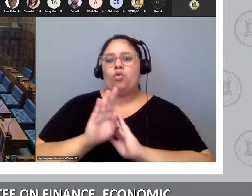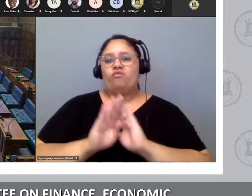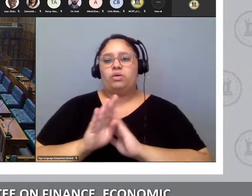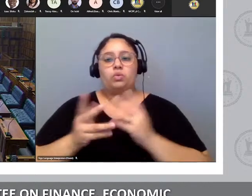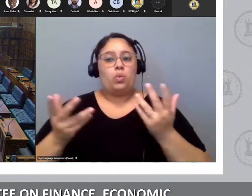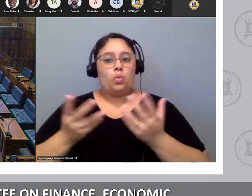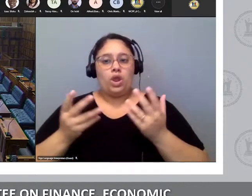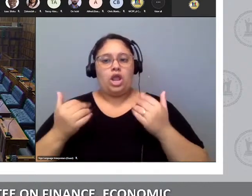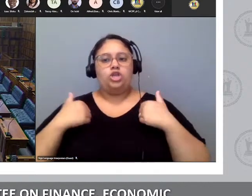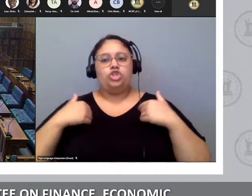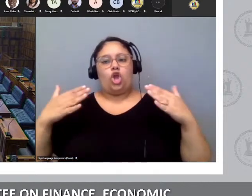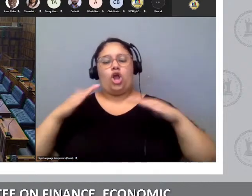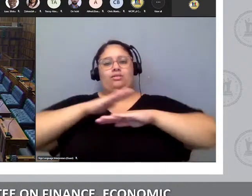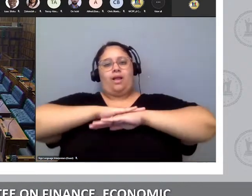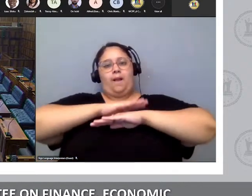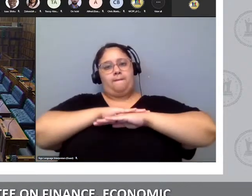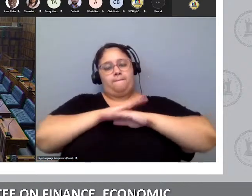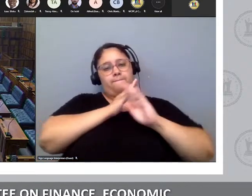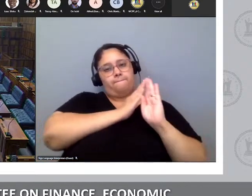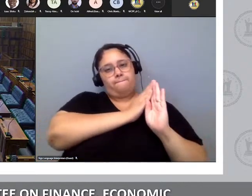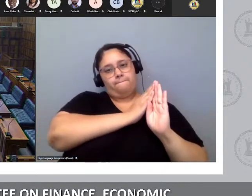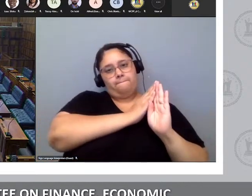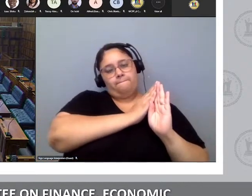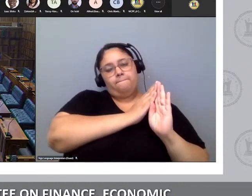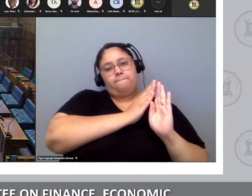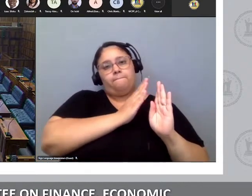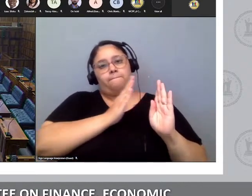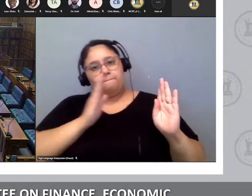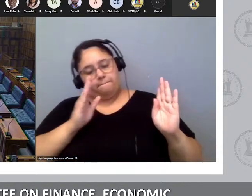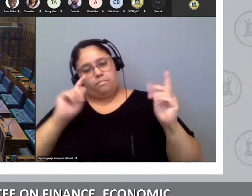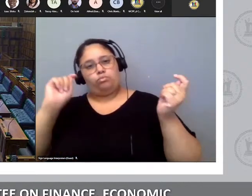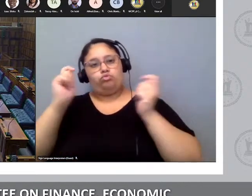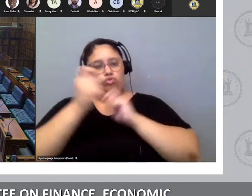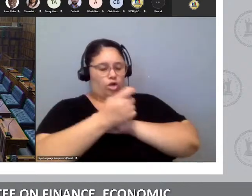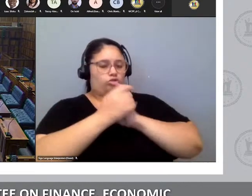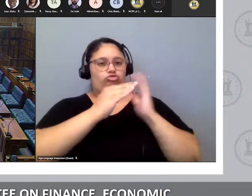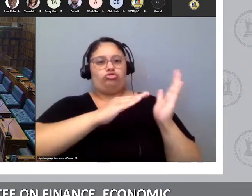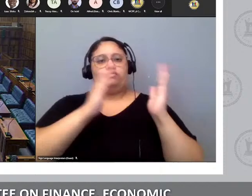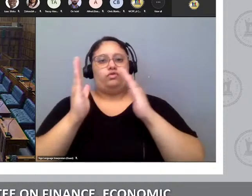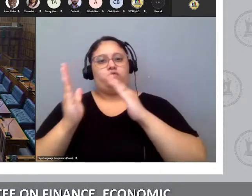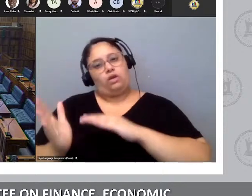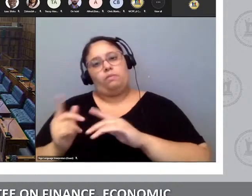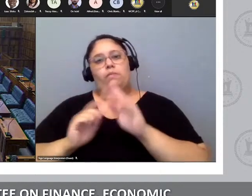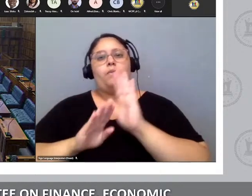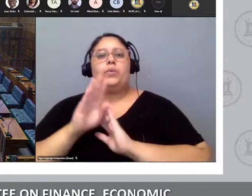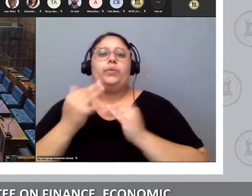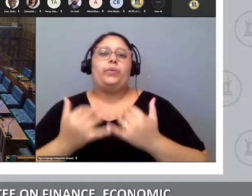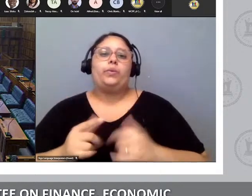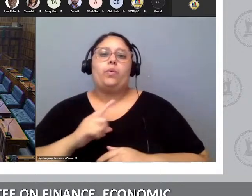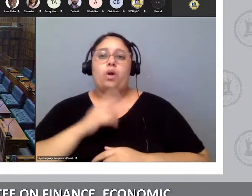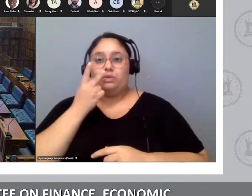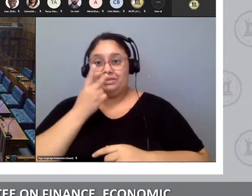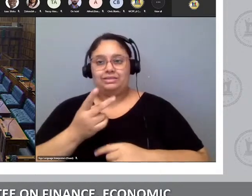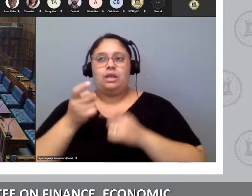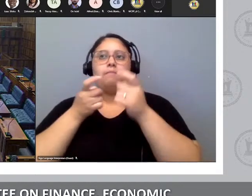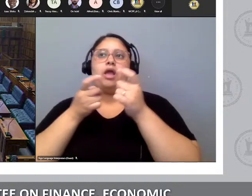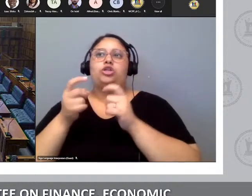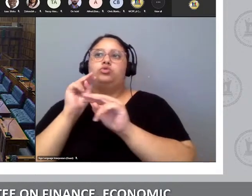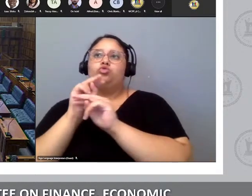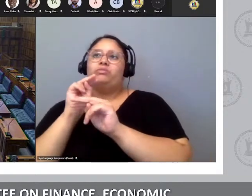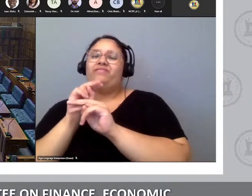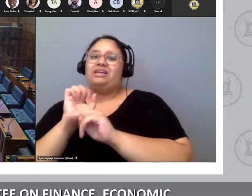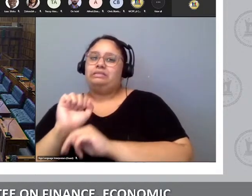in terms of stock startup times and uh shift change over that has improved because that's a management